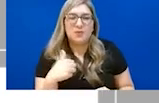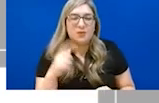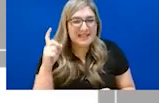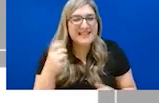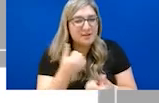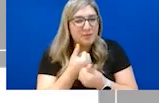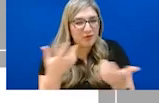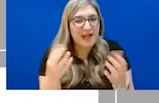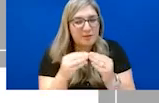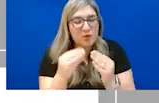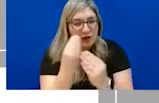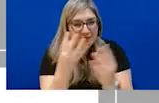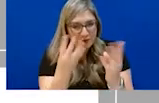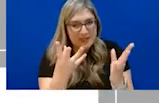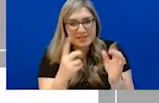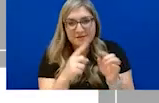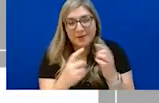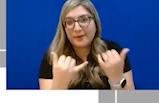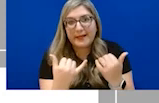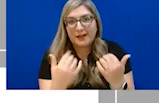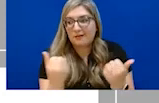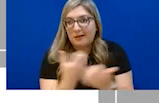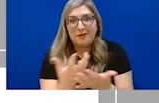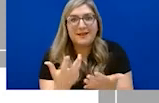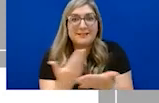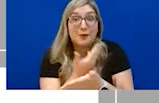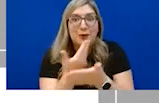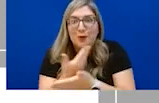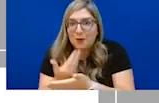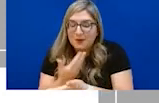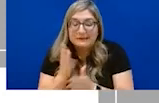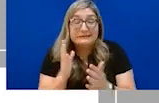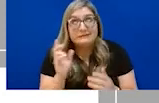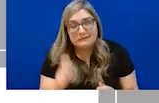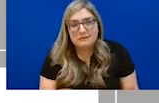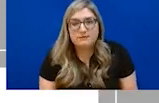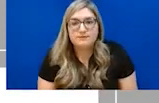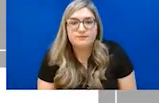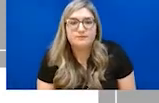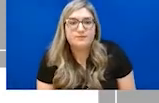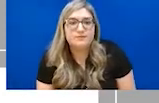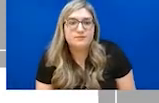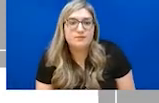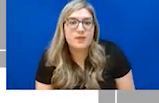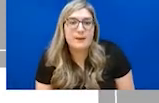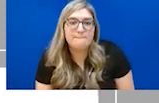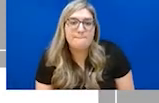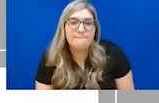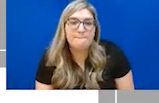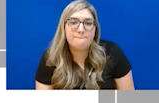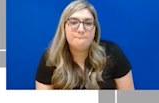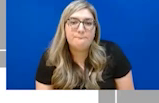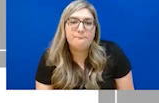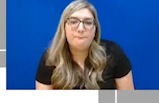this. But when you look at the counts here, Fresno as the teaching college, that means students from